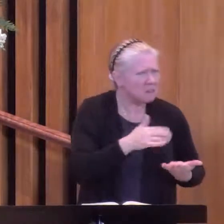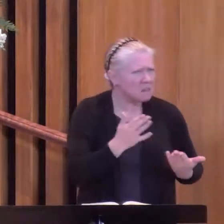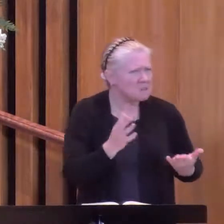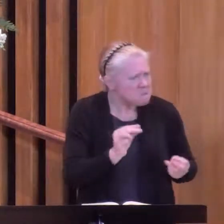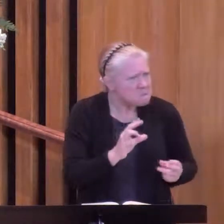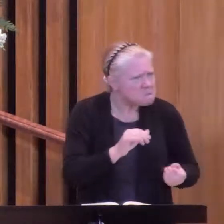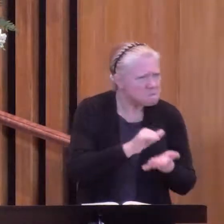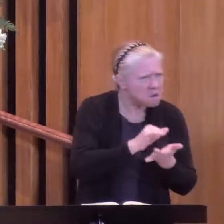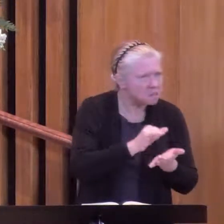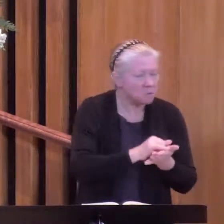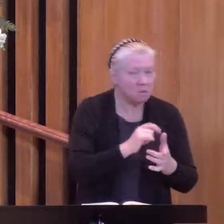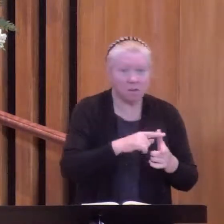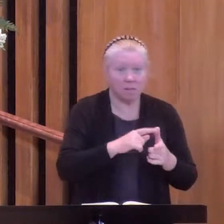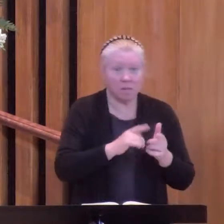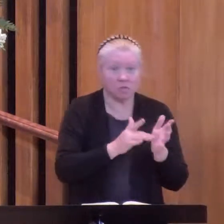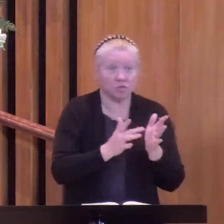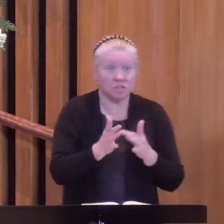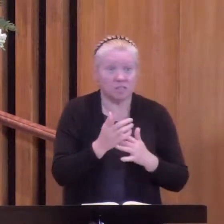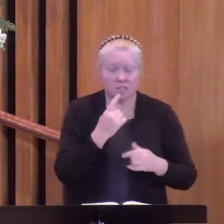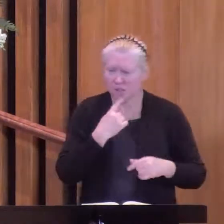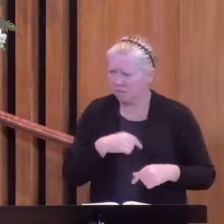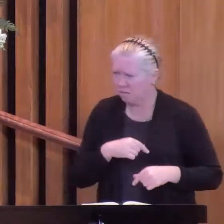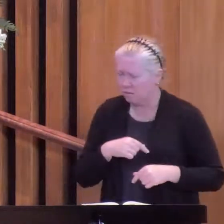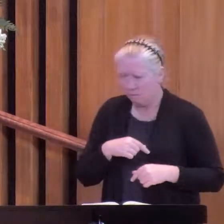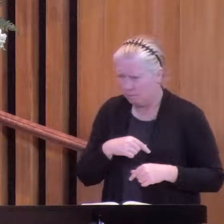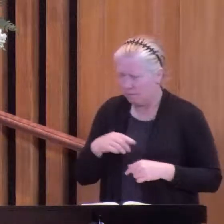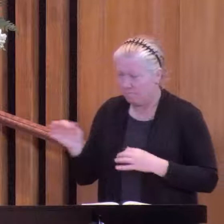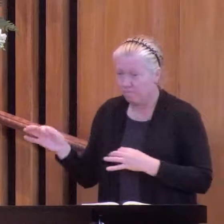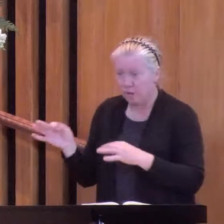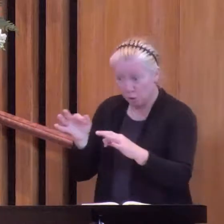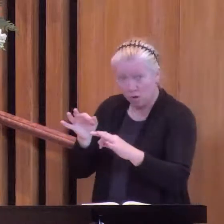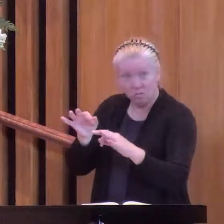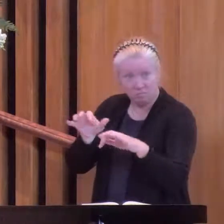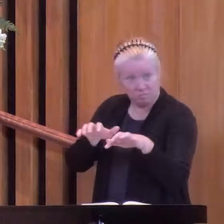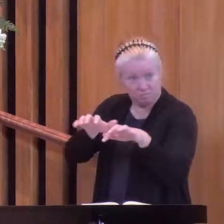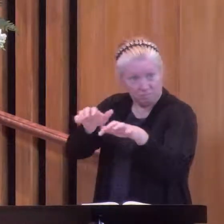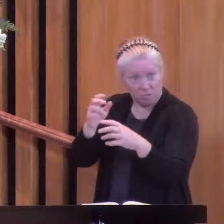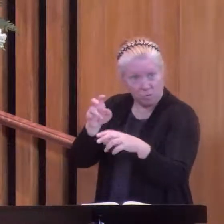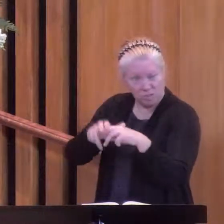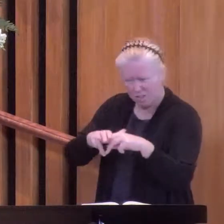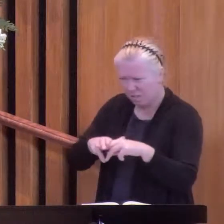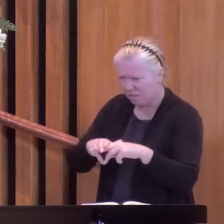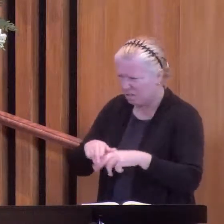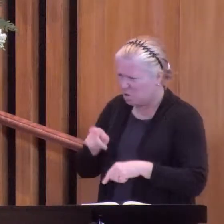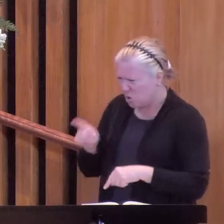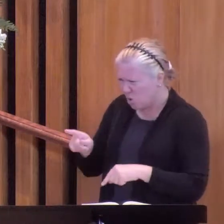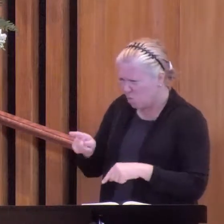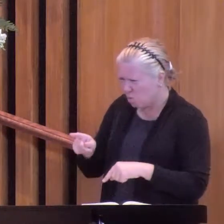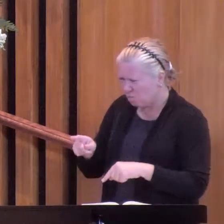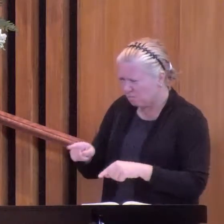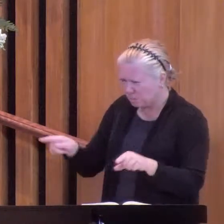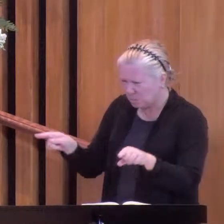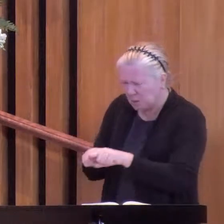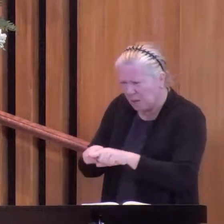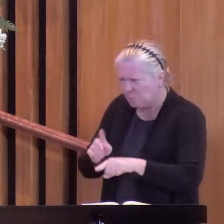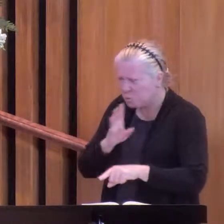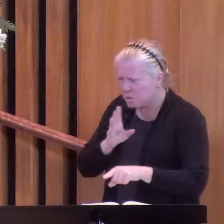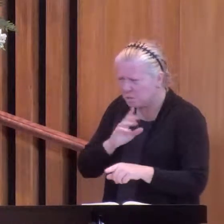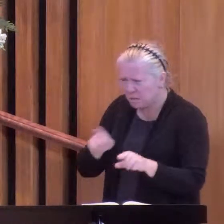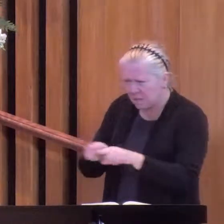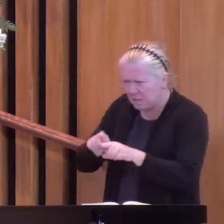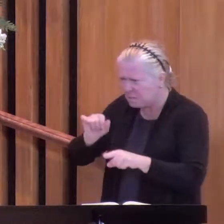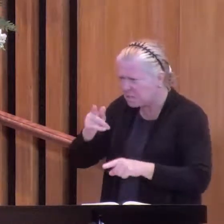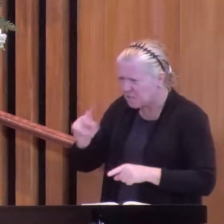at his disciples, rebuked Peter and said, "Get behind me, Satan. You are